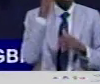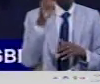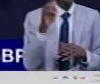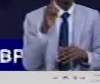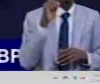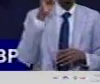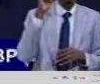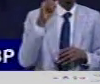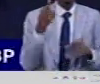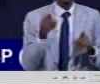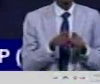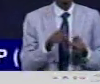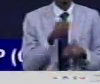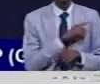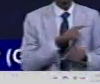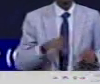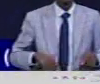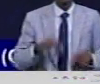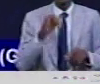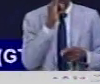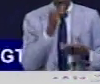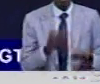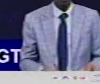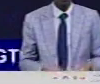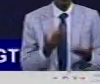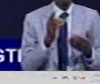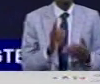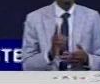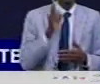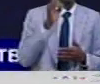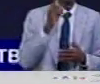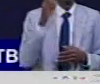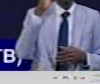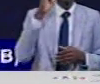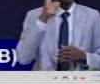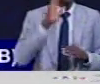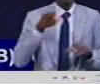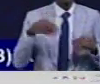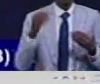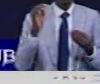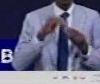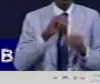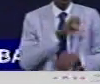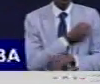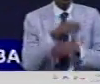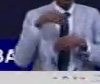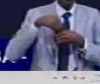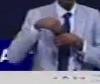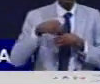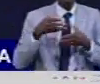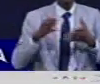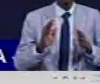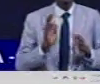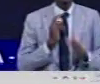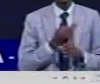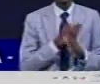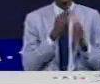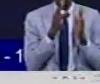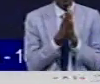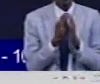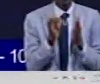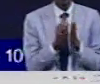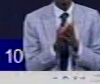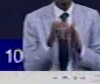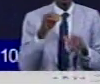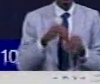man. Let's pray in his ministry for more privileges, more open doors God will give